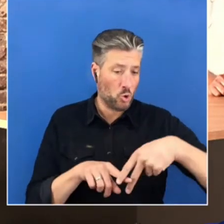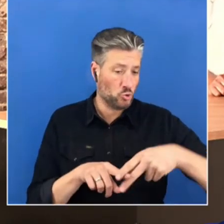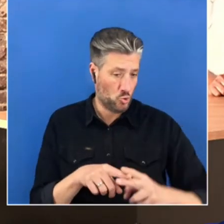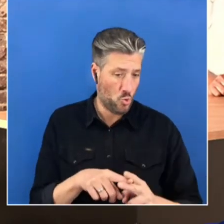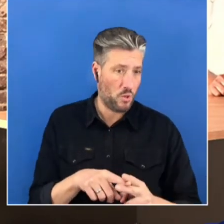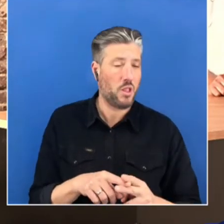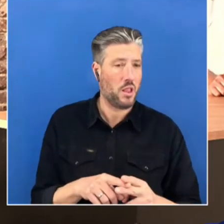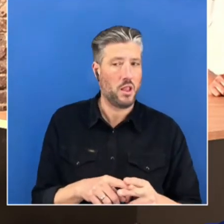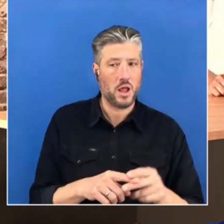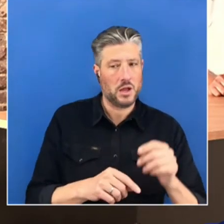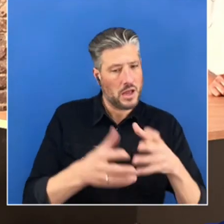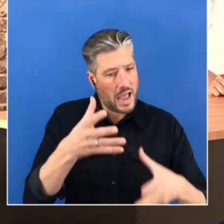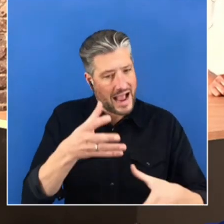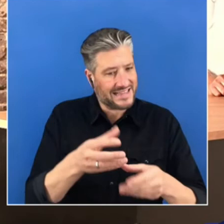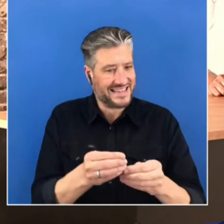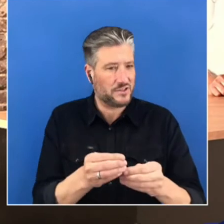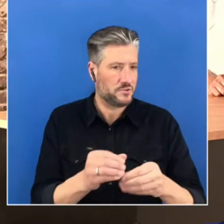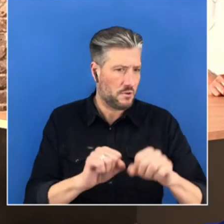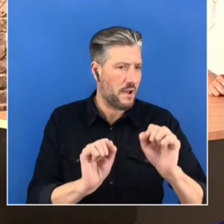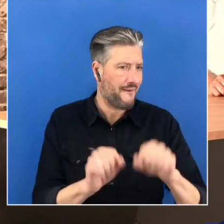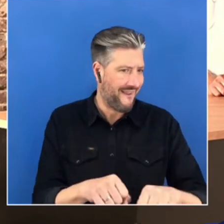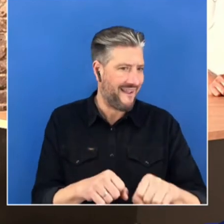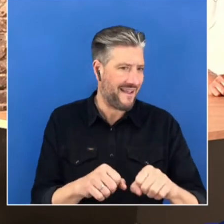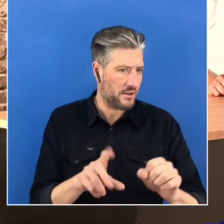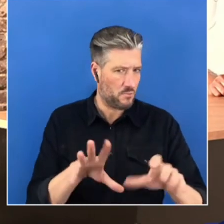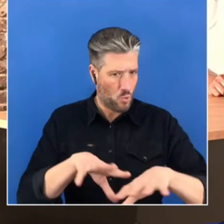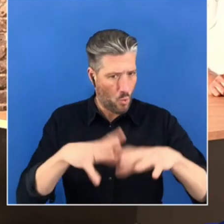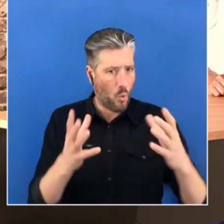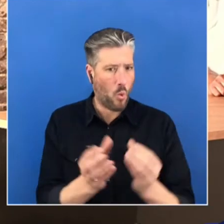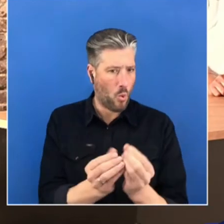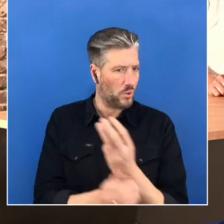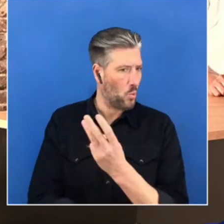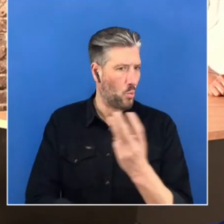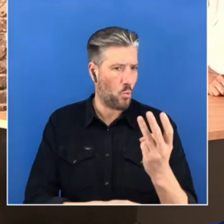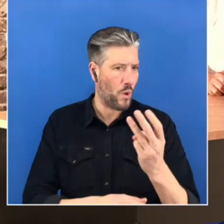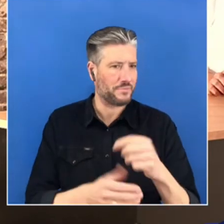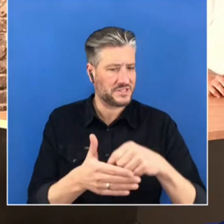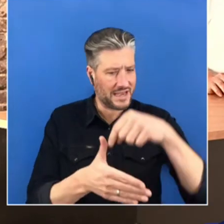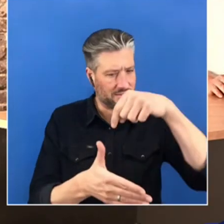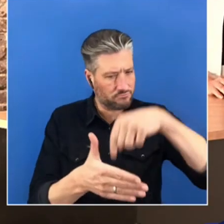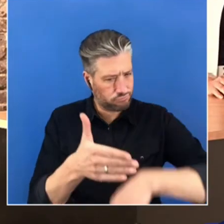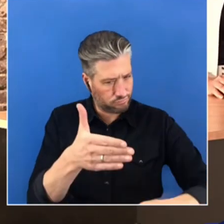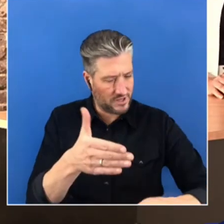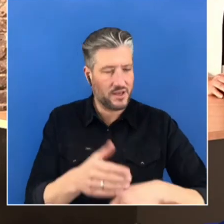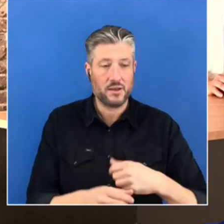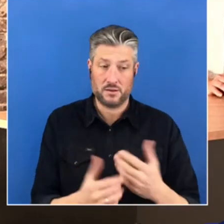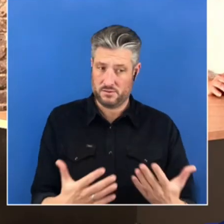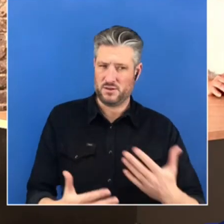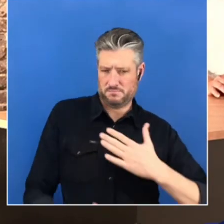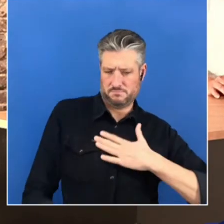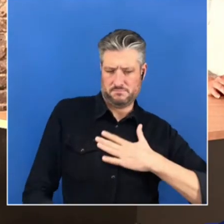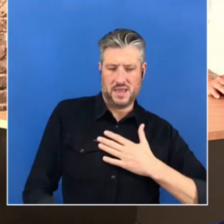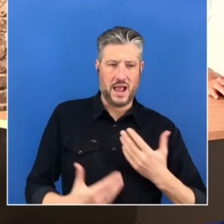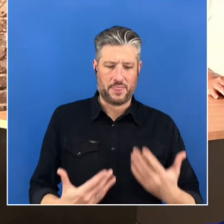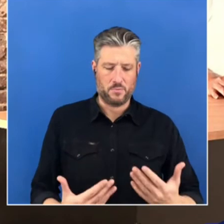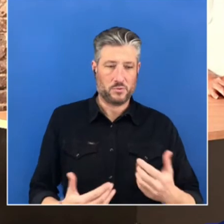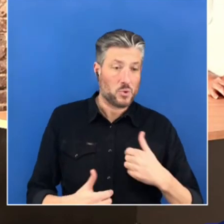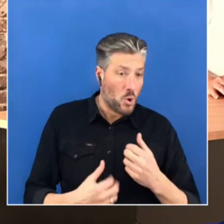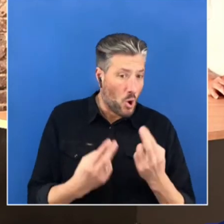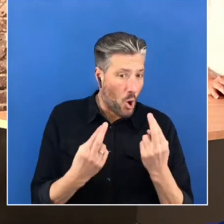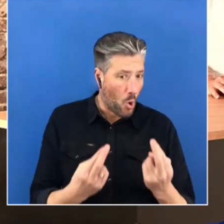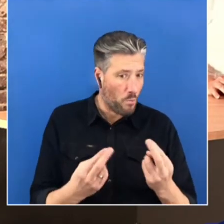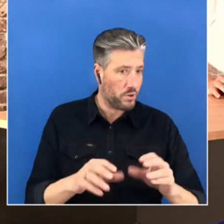can maybe bring that to a broader audience. So that's something that we are investigating right now. In the